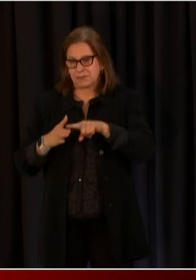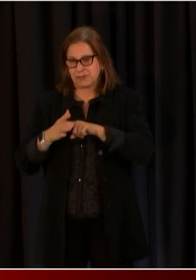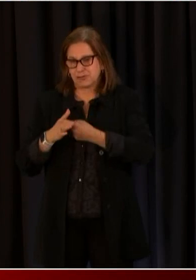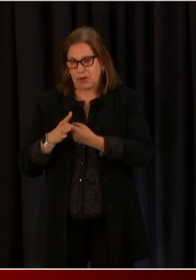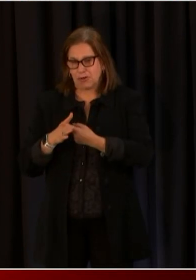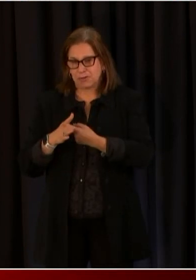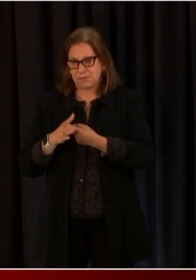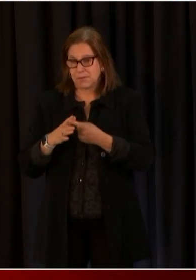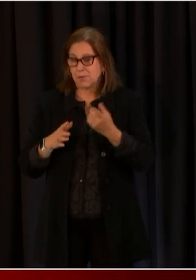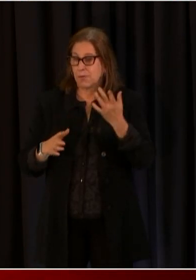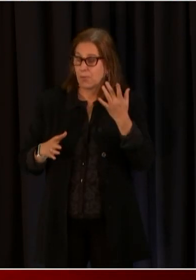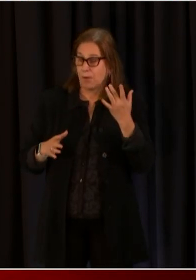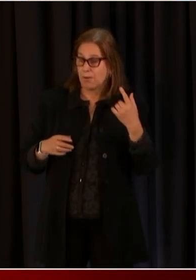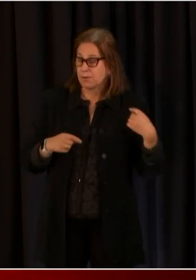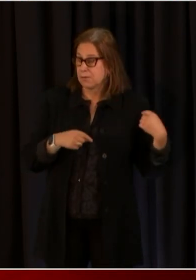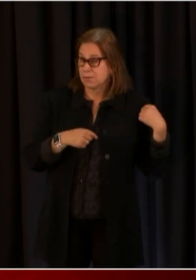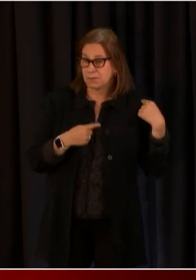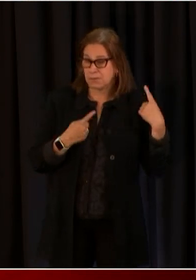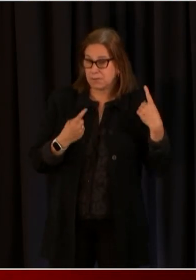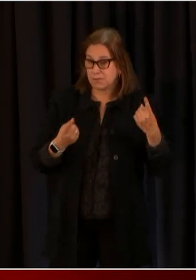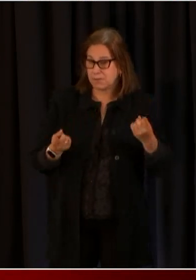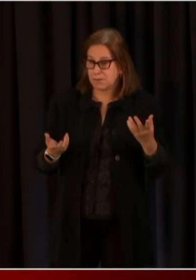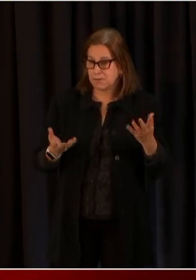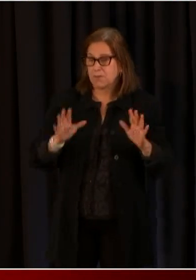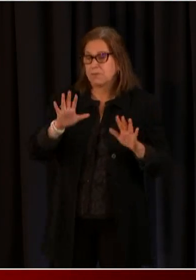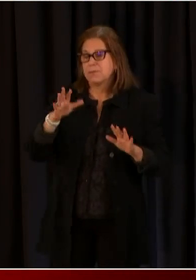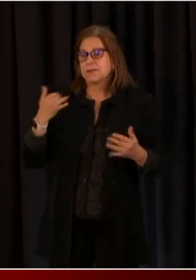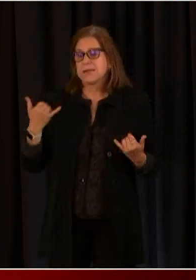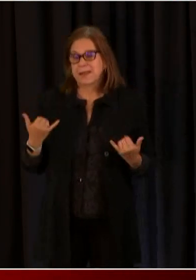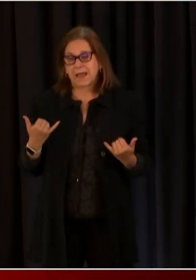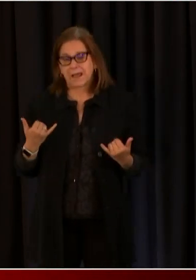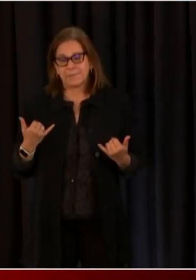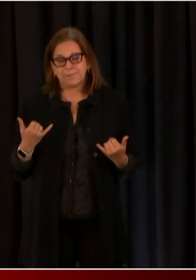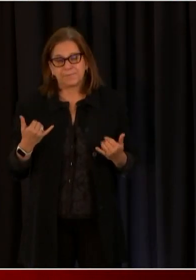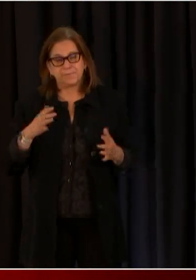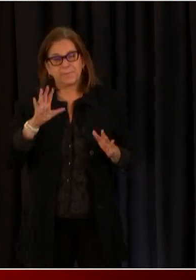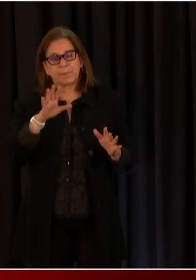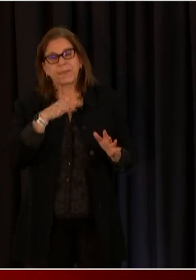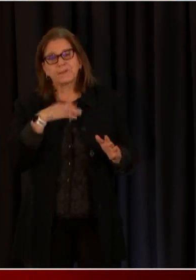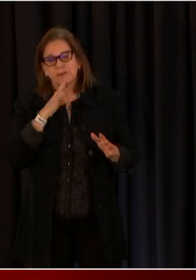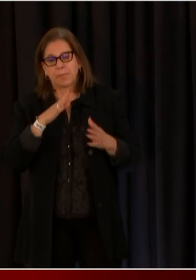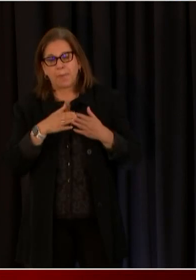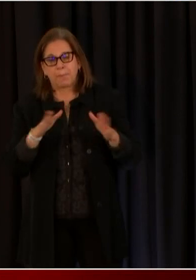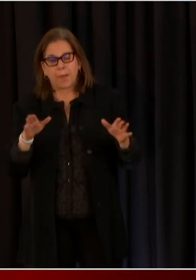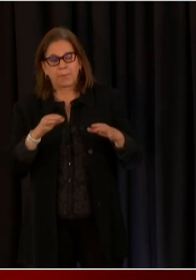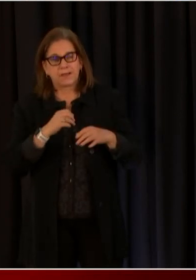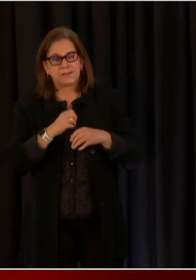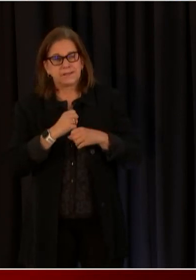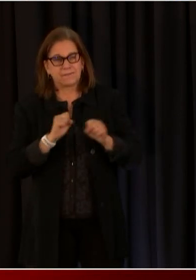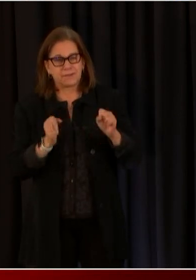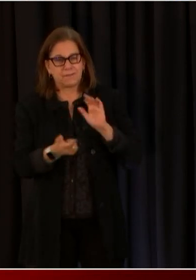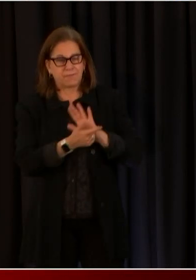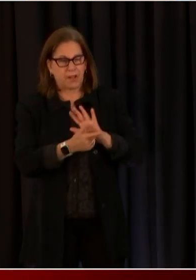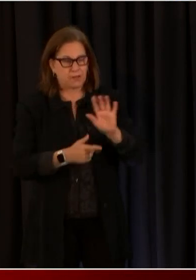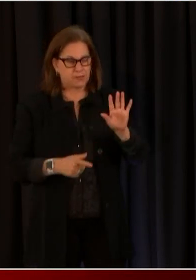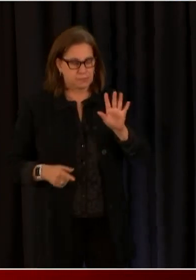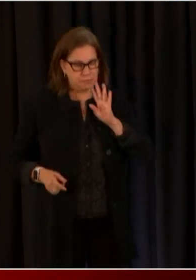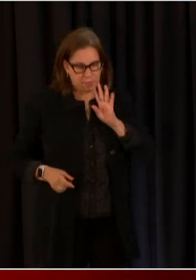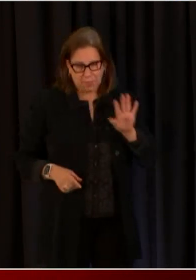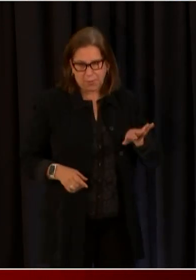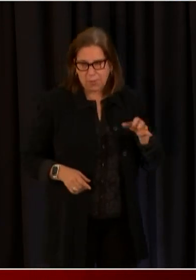pause largely, except for public safety violations like blocking crosswalks and bus stops and the